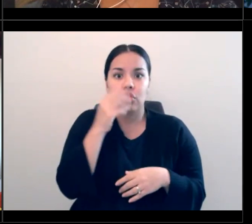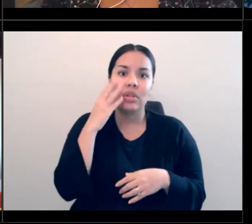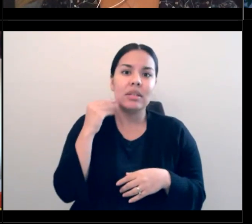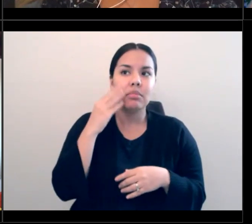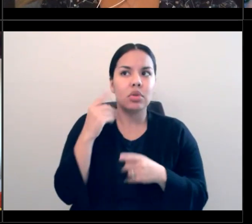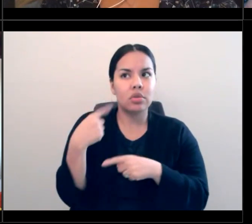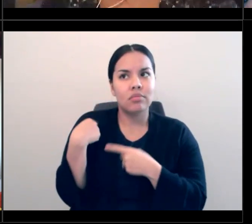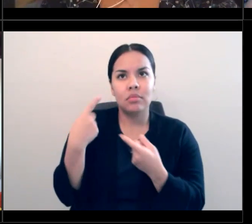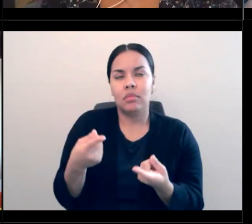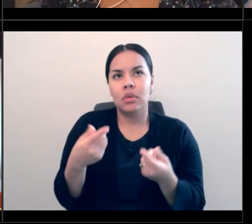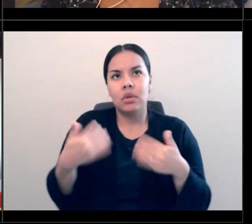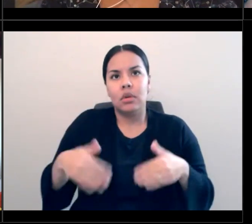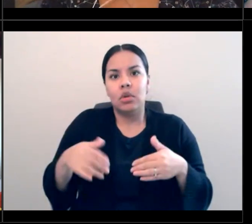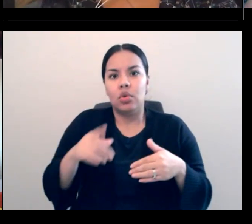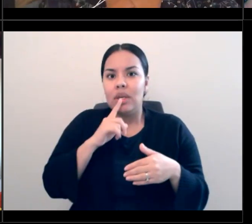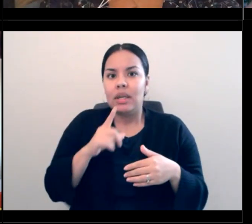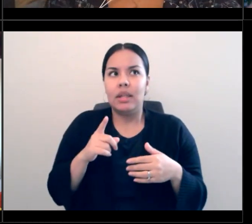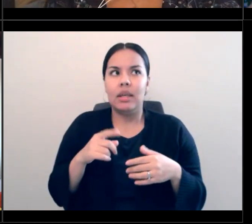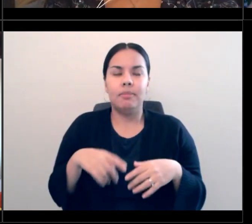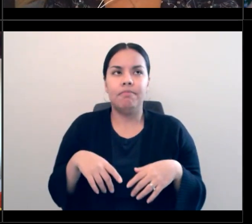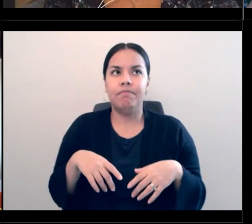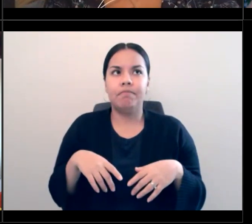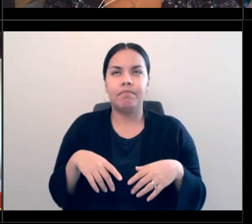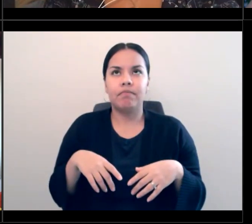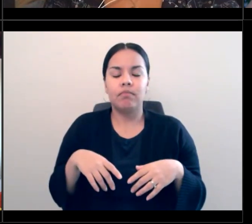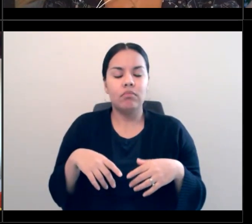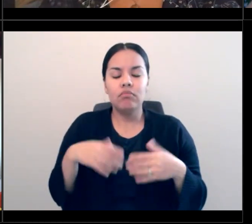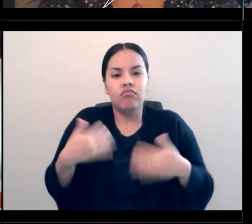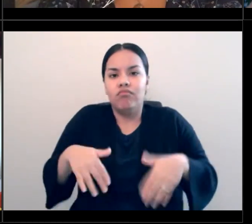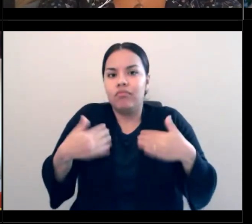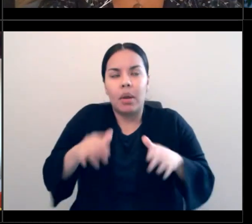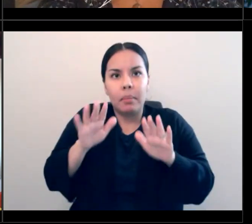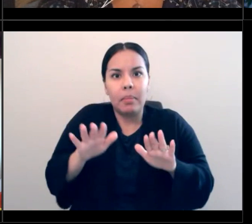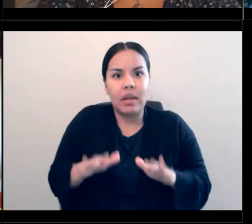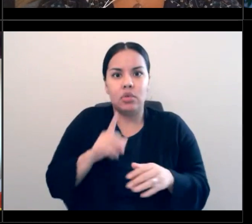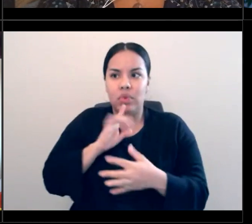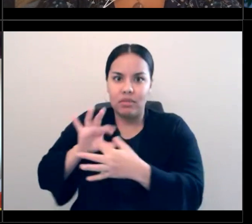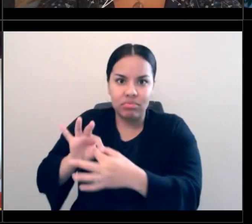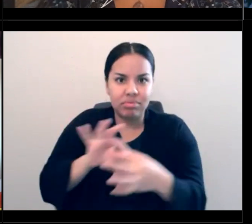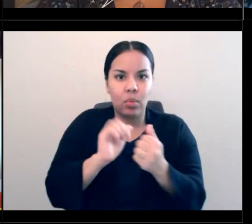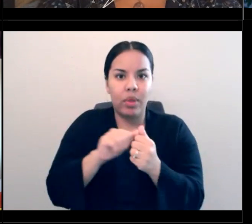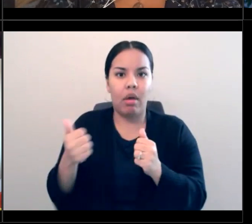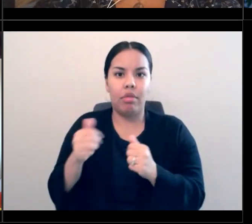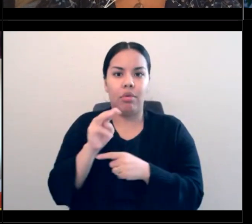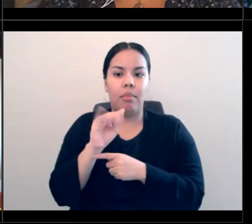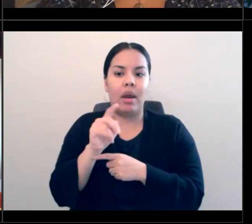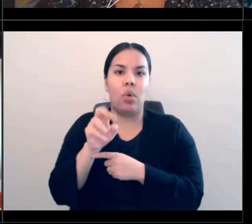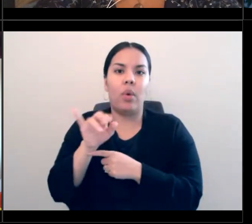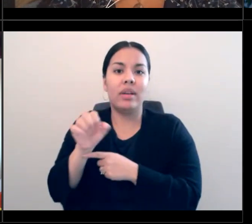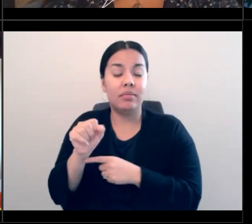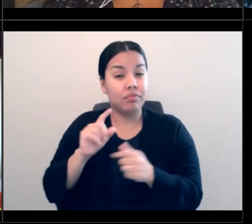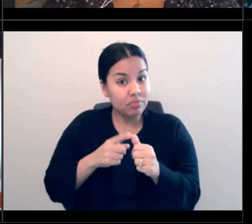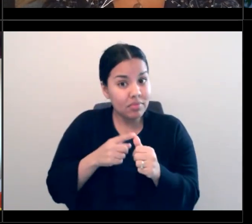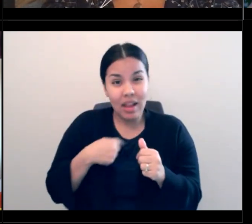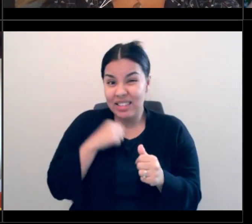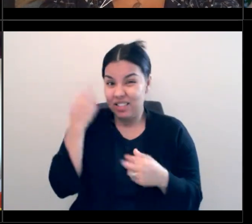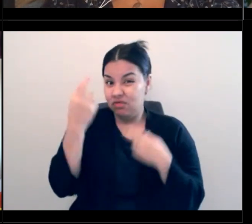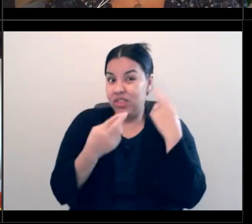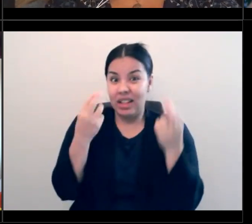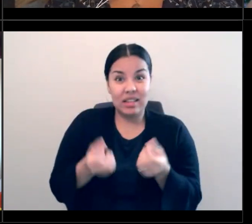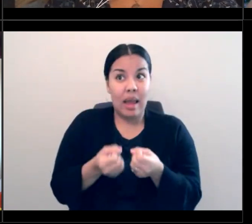incredible boon to connect with other minoritized people. First of all, I didn't realize how many of us there